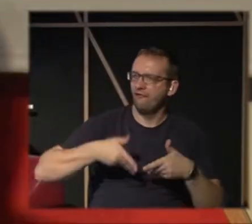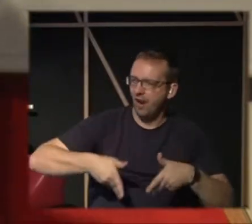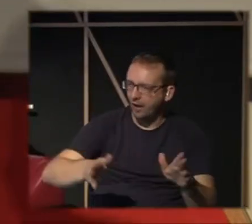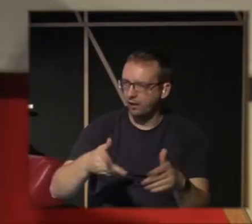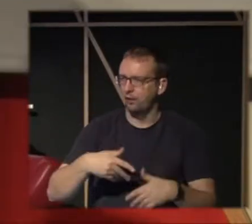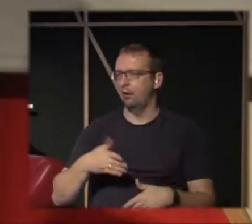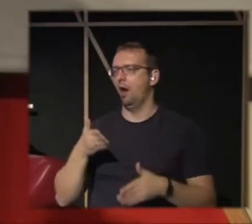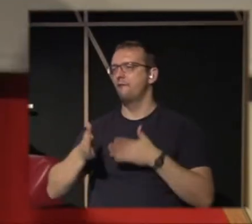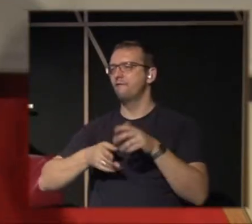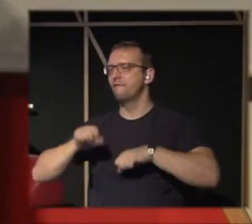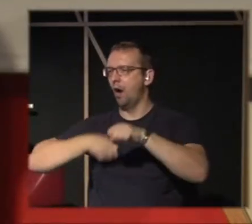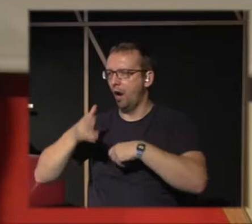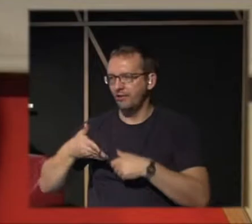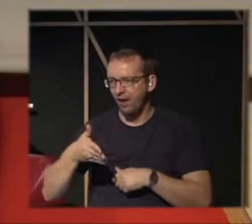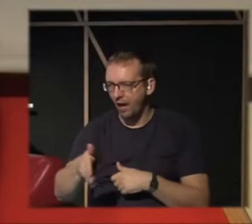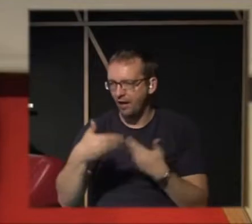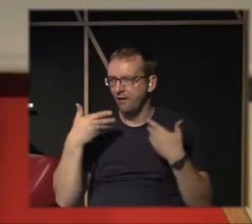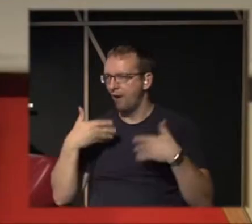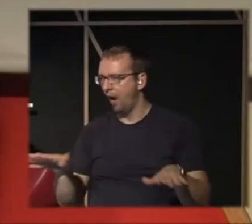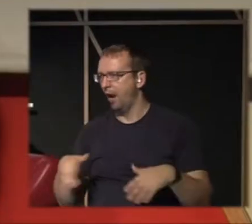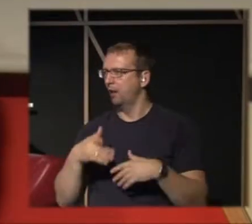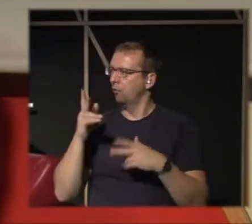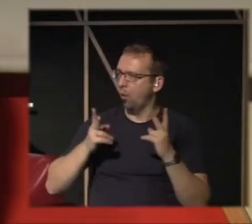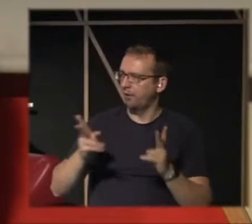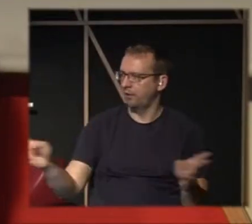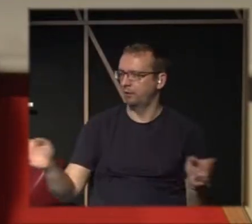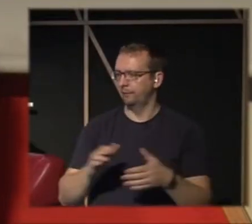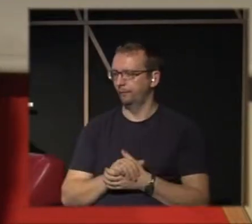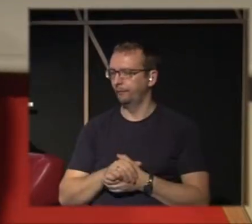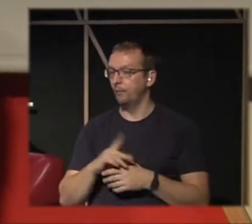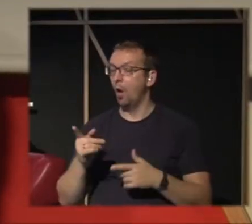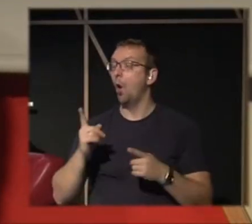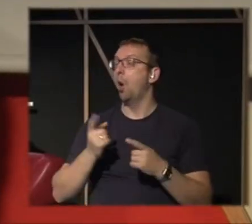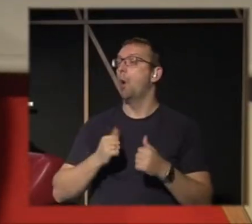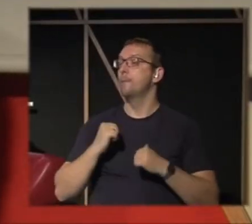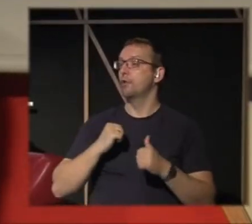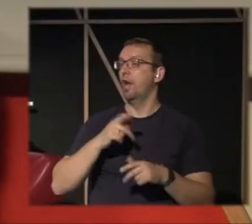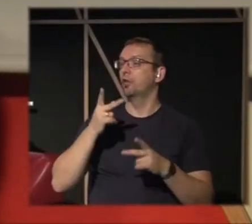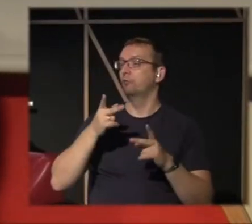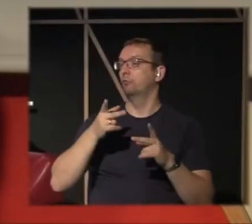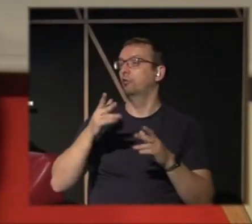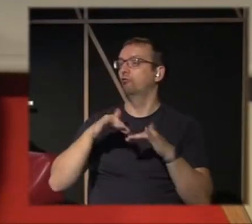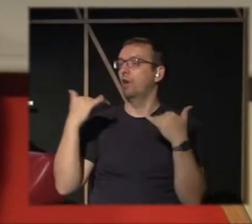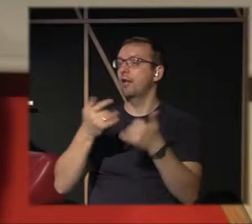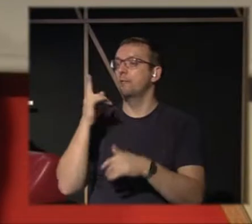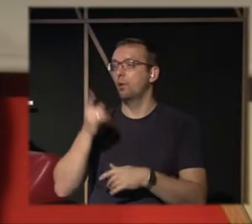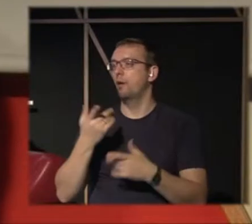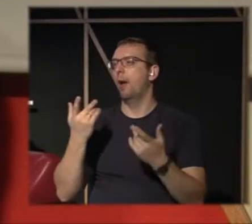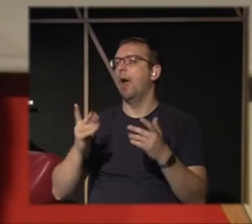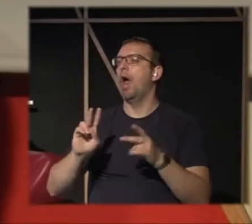energy, solar, wind, and water management. Further, waste management,